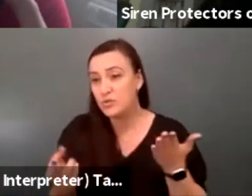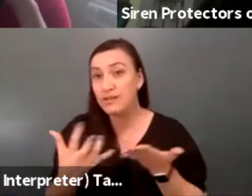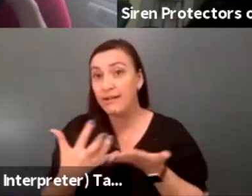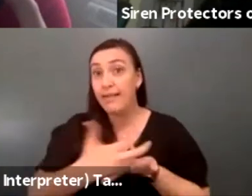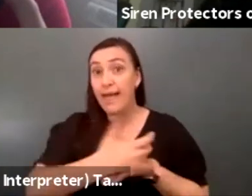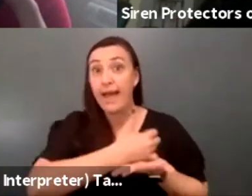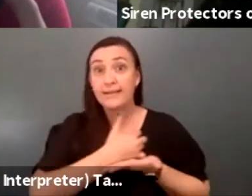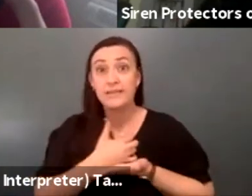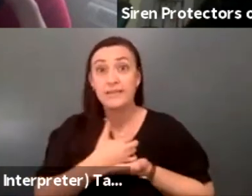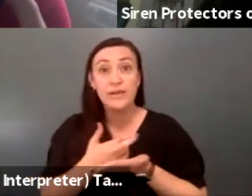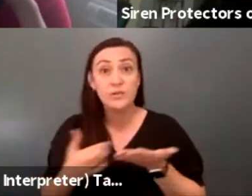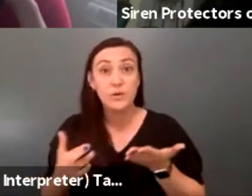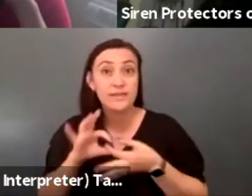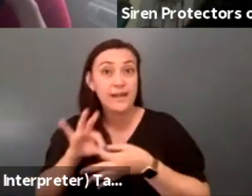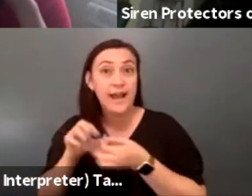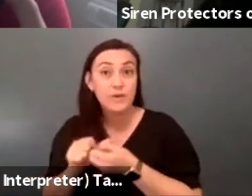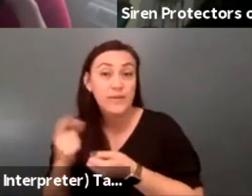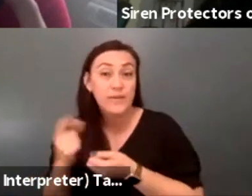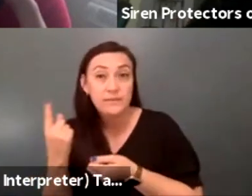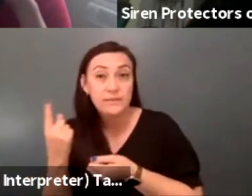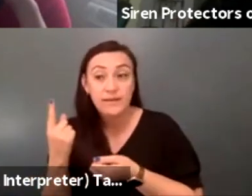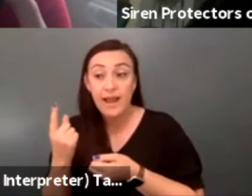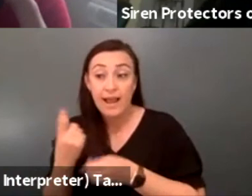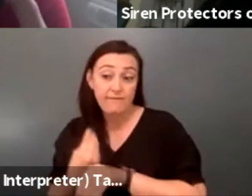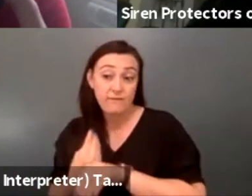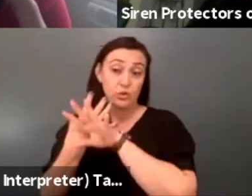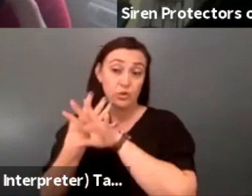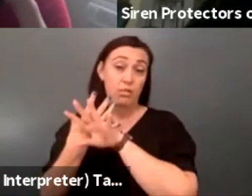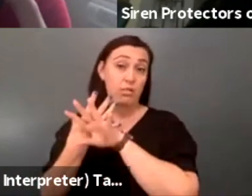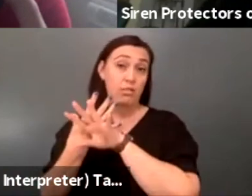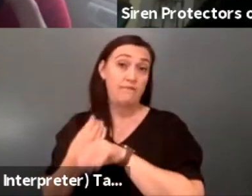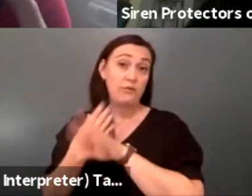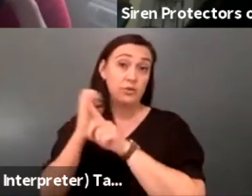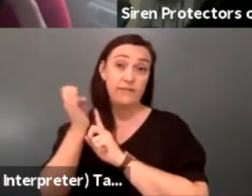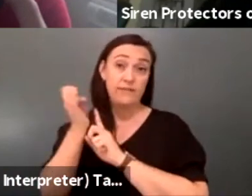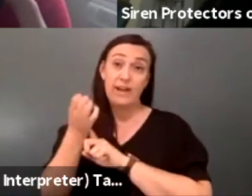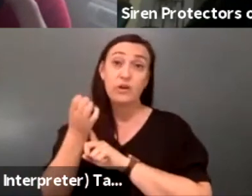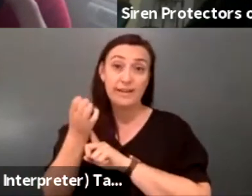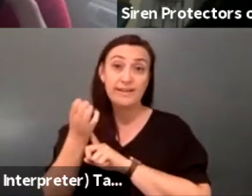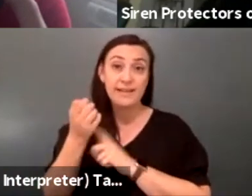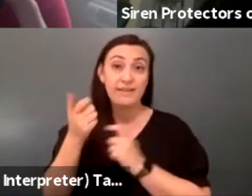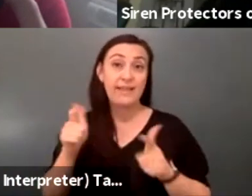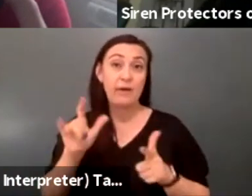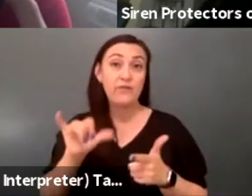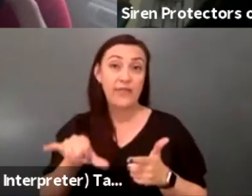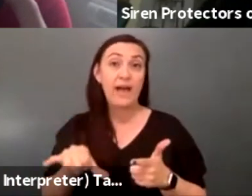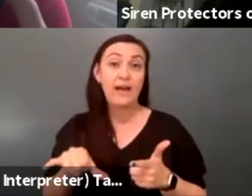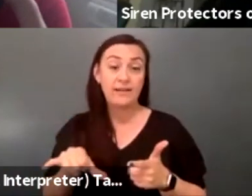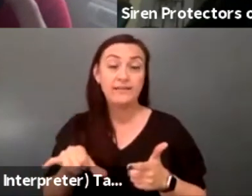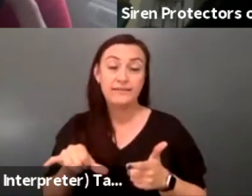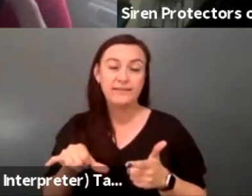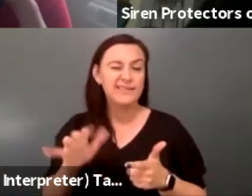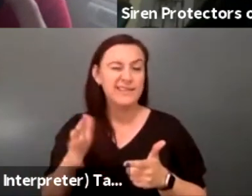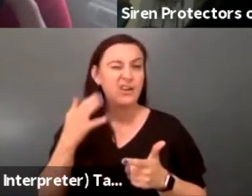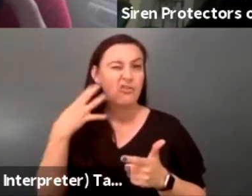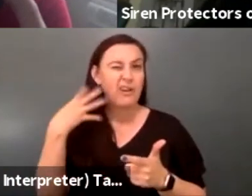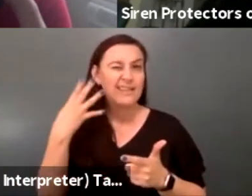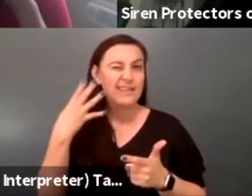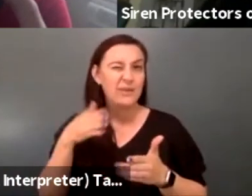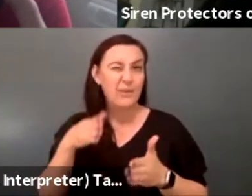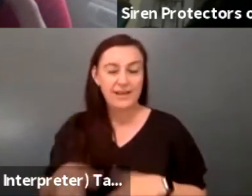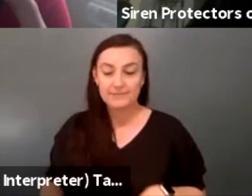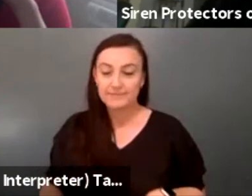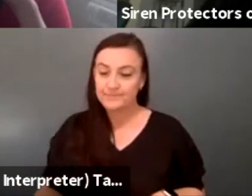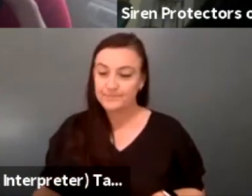resources, connect with people. And virtual environments, I think, have allowed for that in kind of a crazy way.